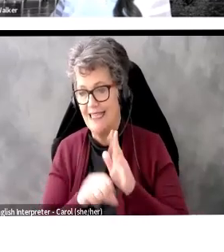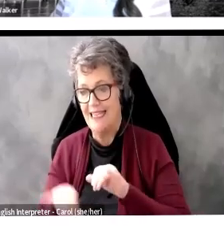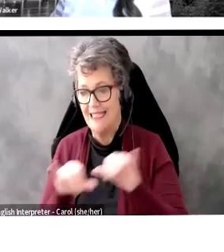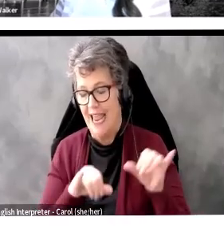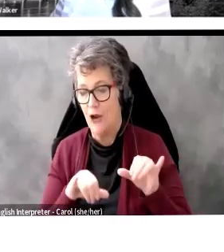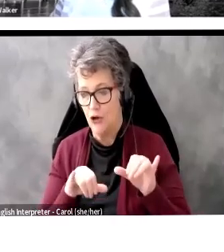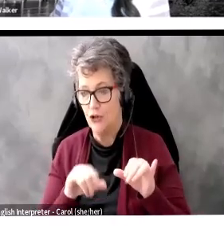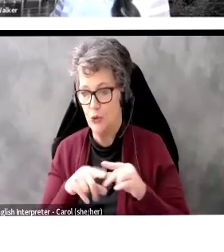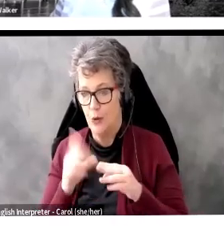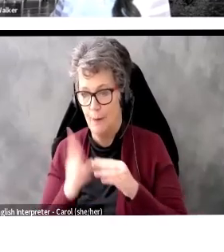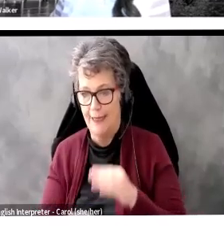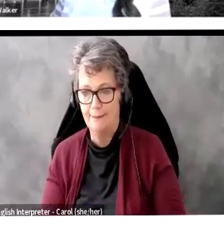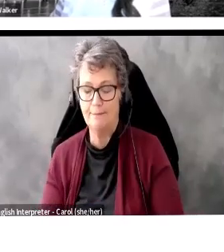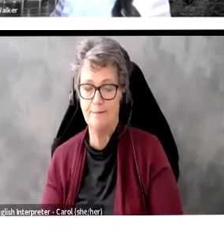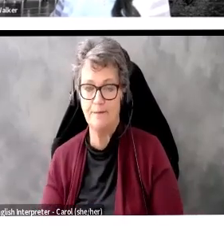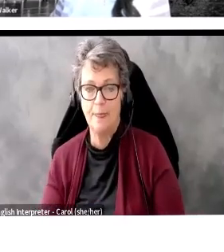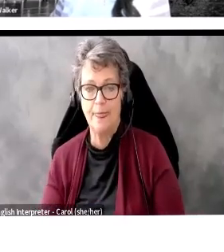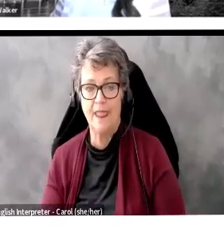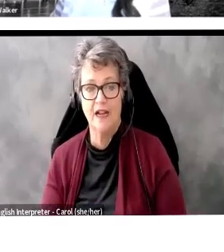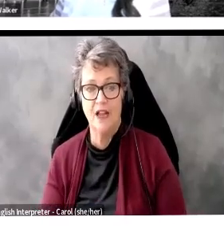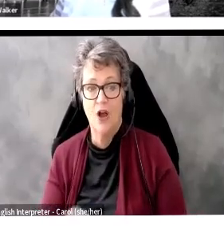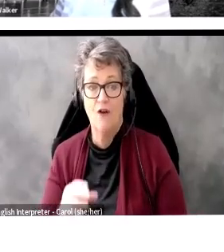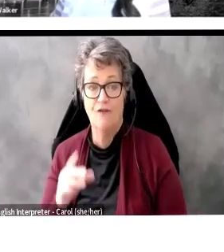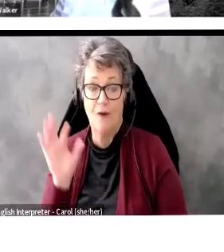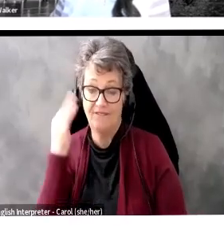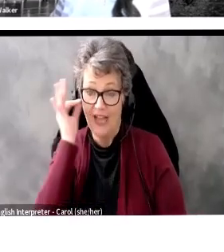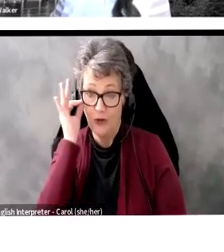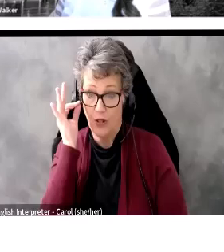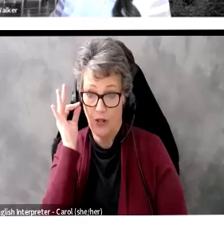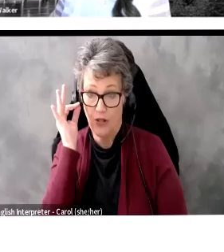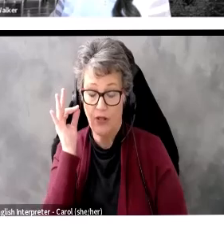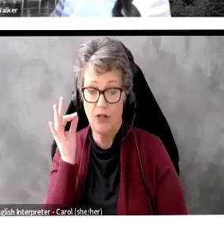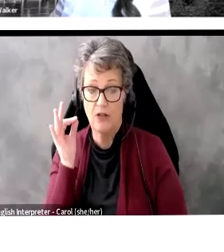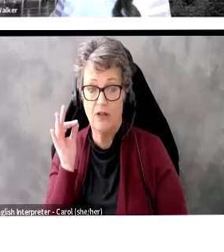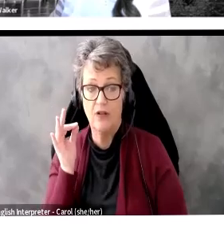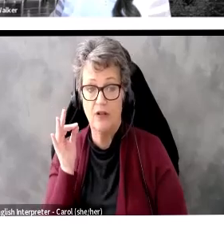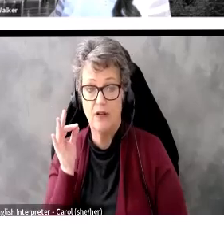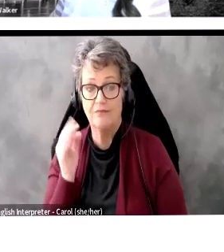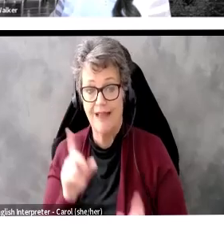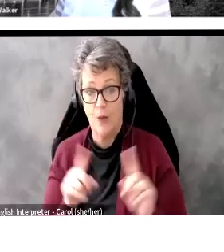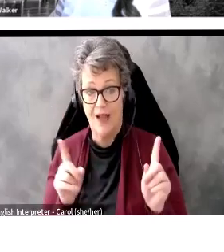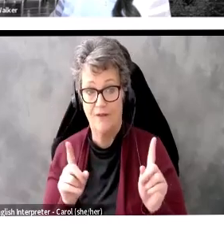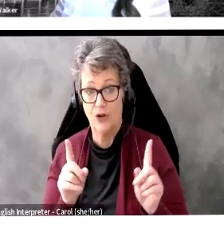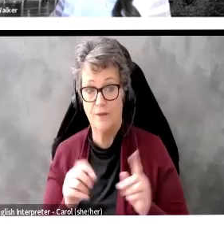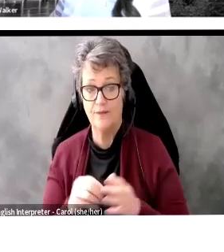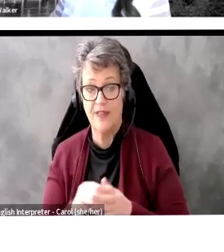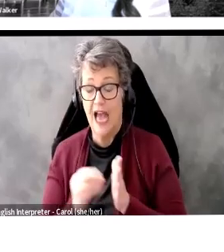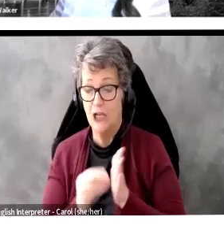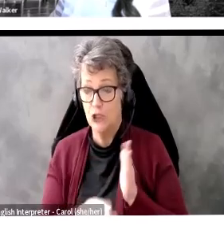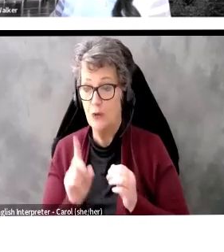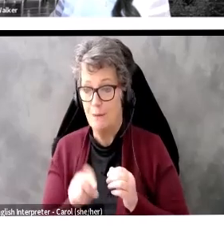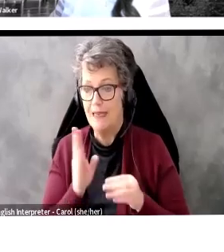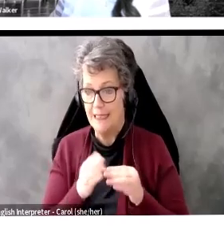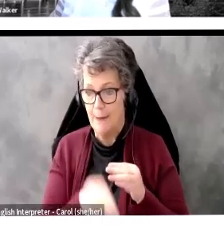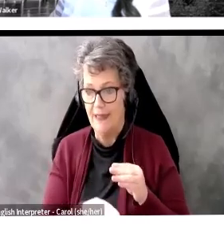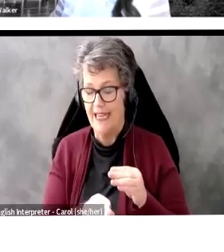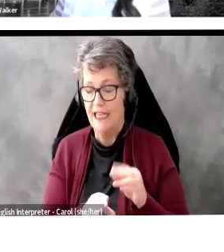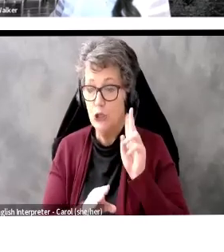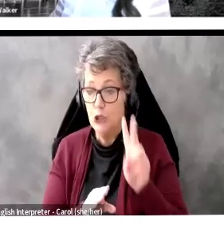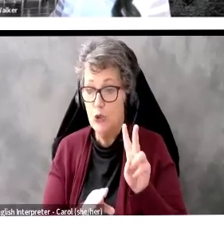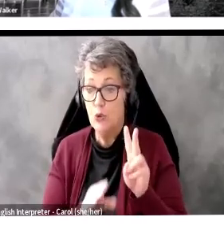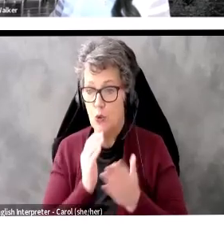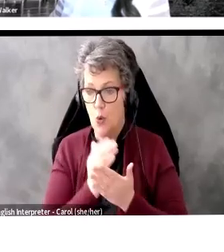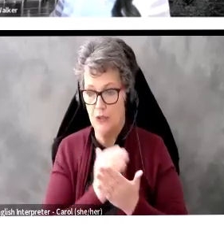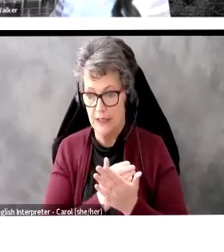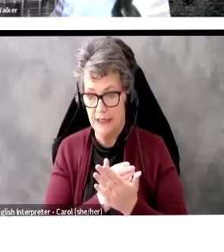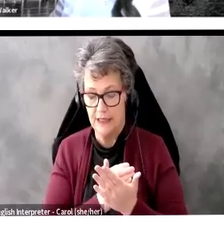completer. For federal guidelines, however, a student must complete two